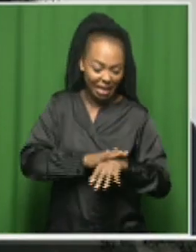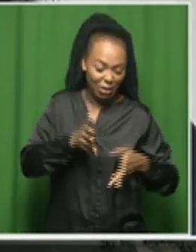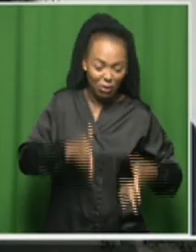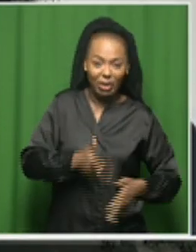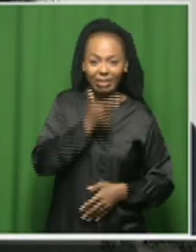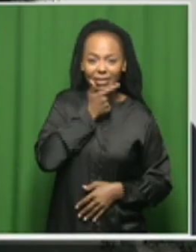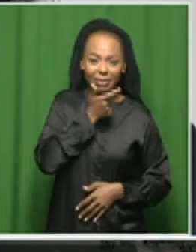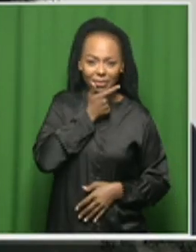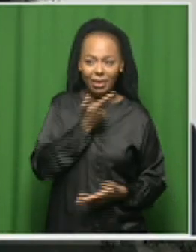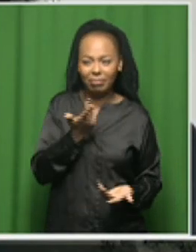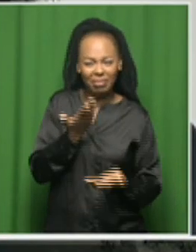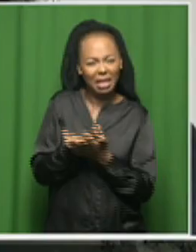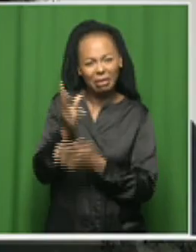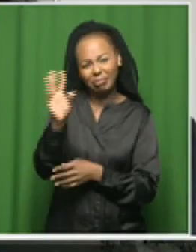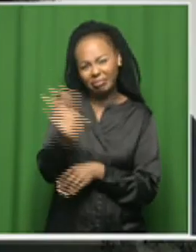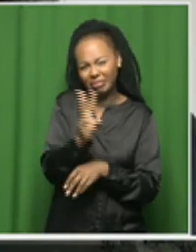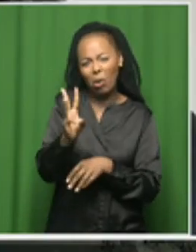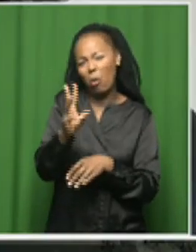prone to it?